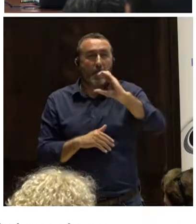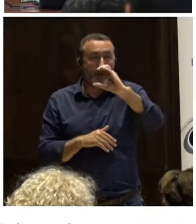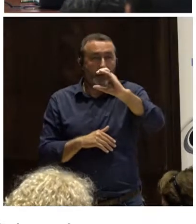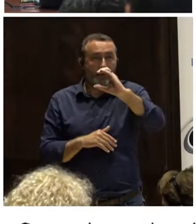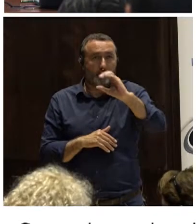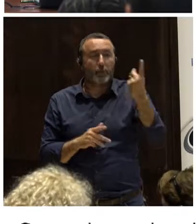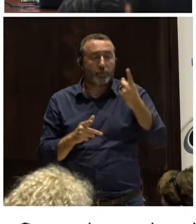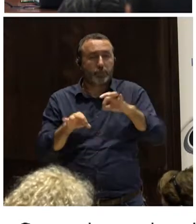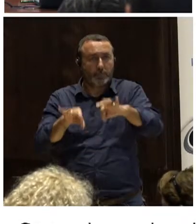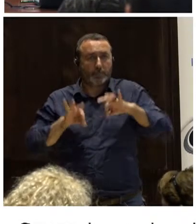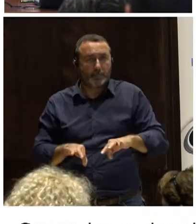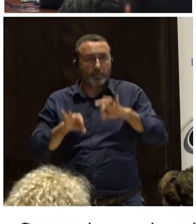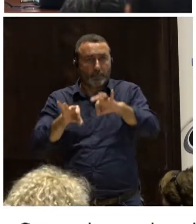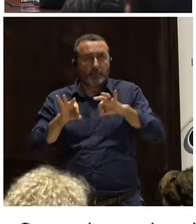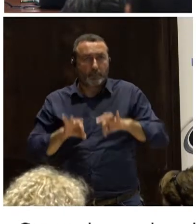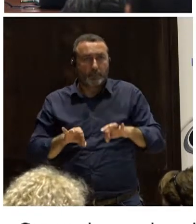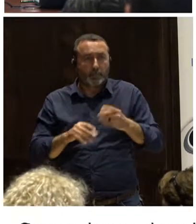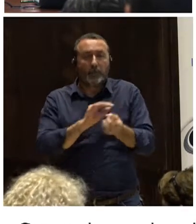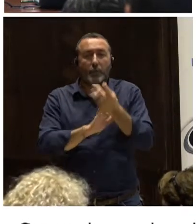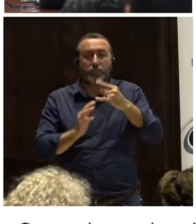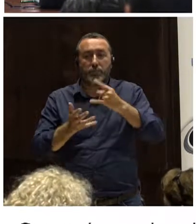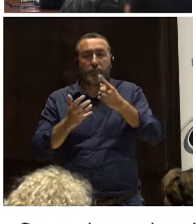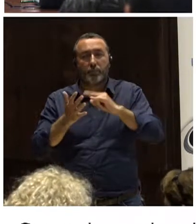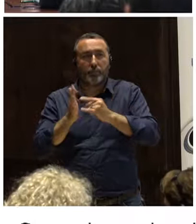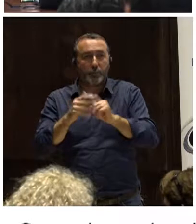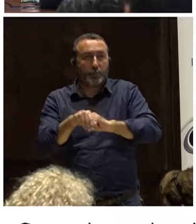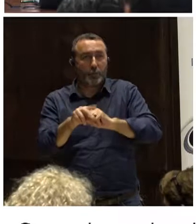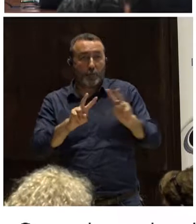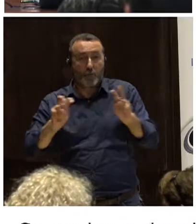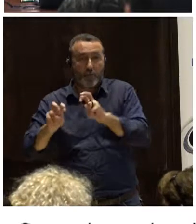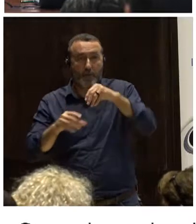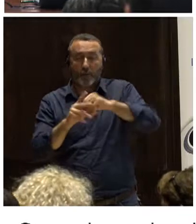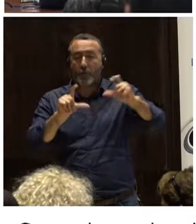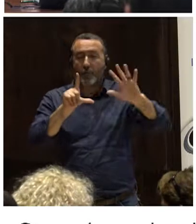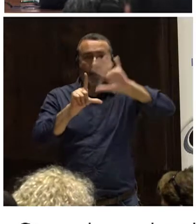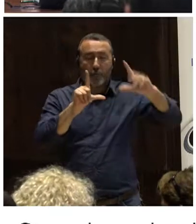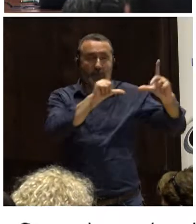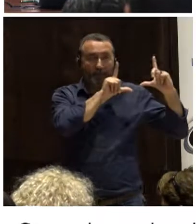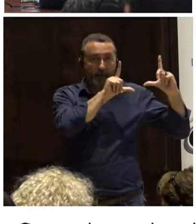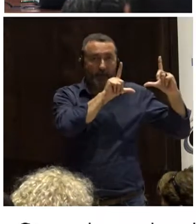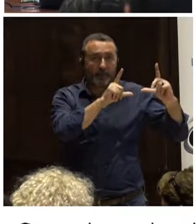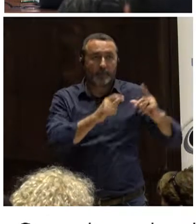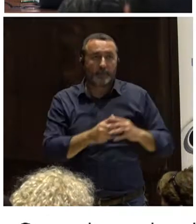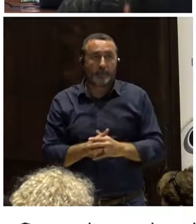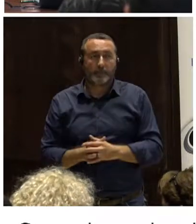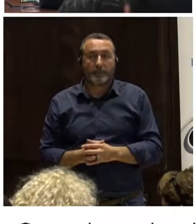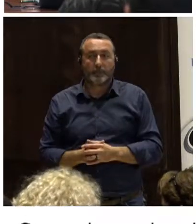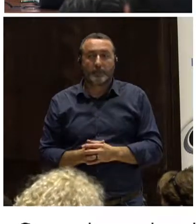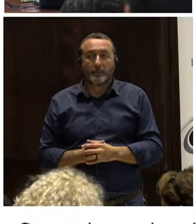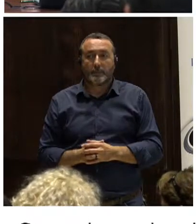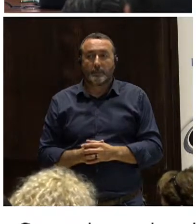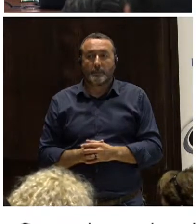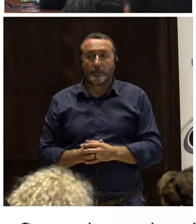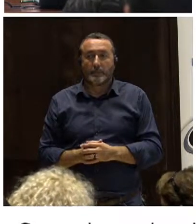industrial prototype. These are some photos of the prototype. It's a very nice